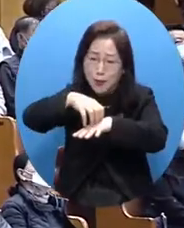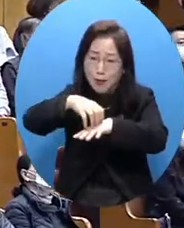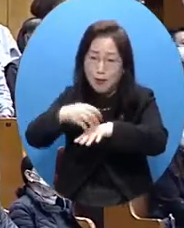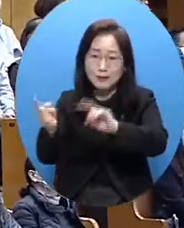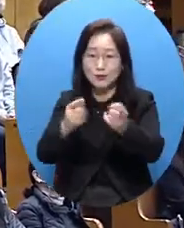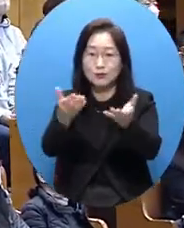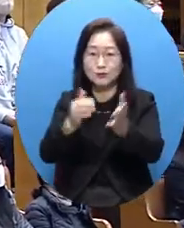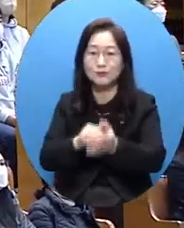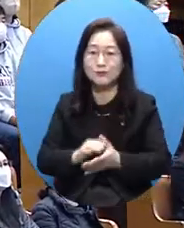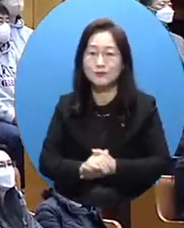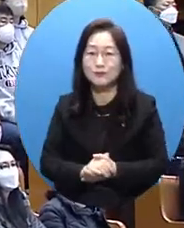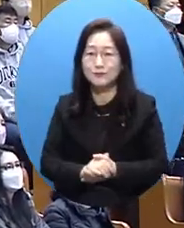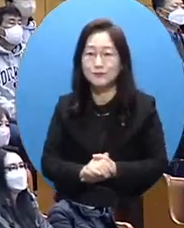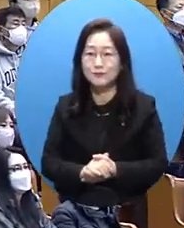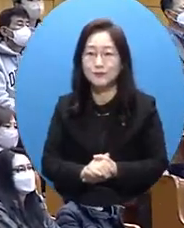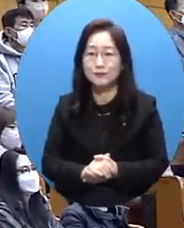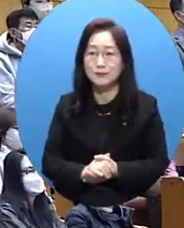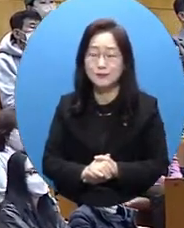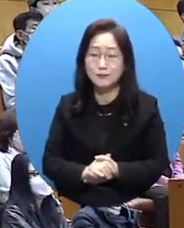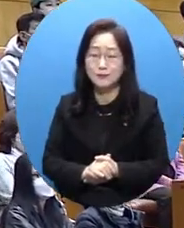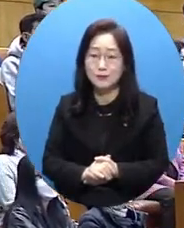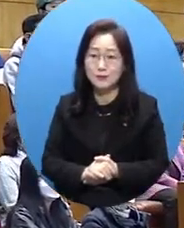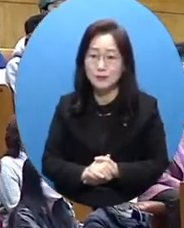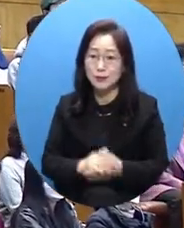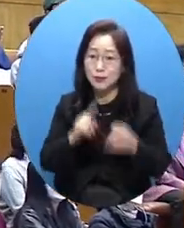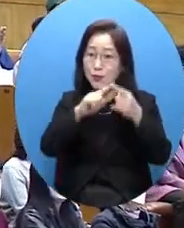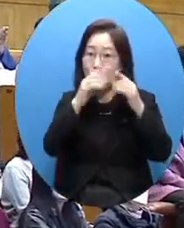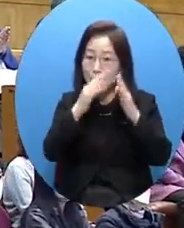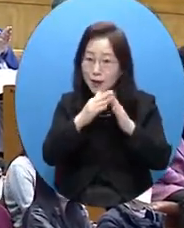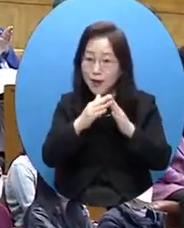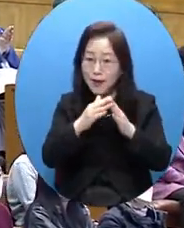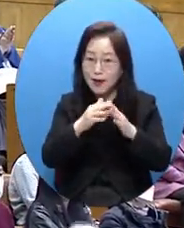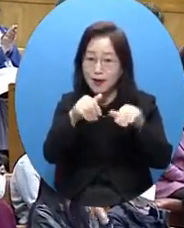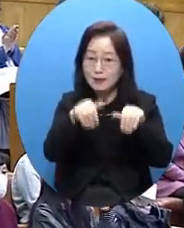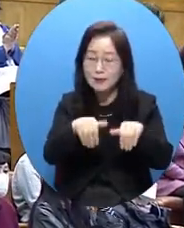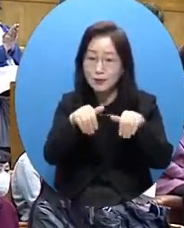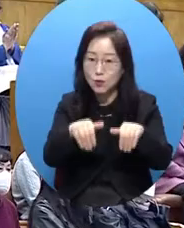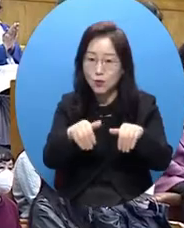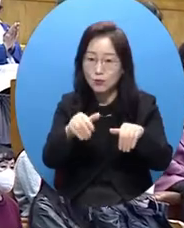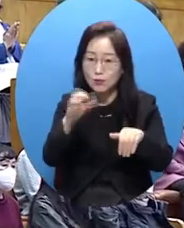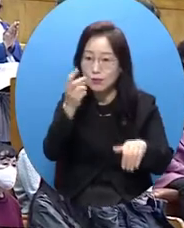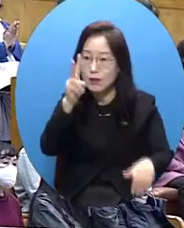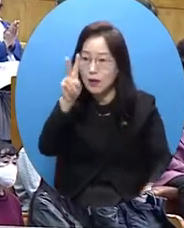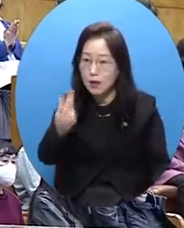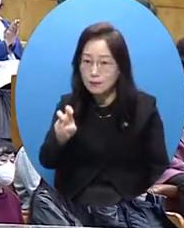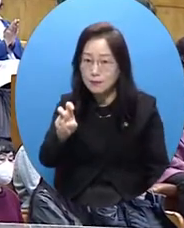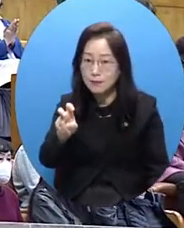joint problem is also healed one of our employees